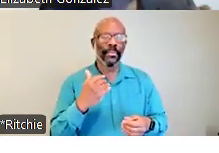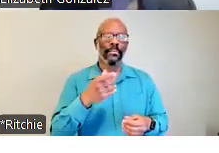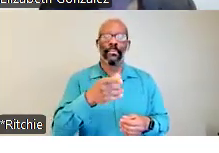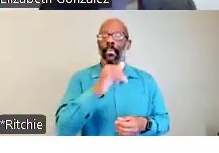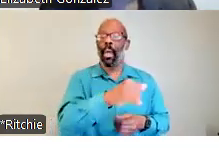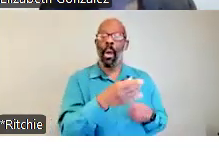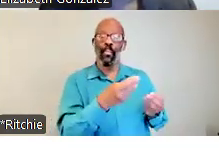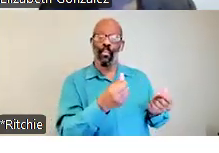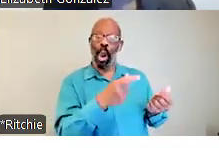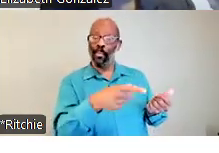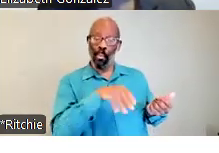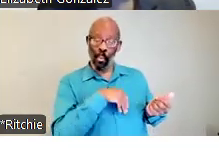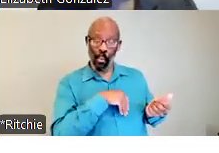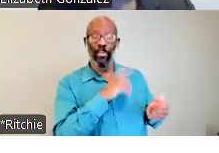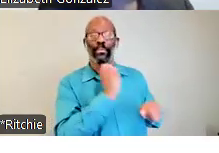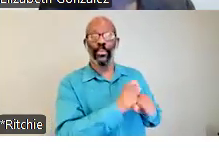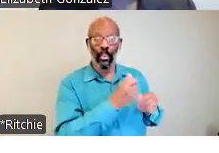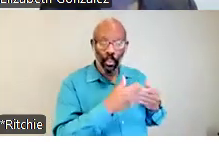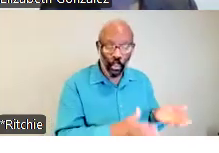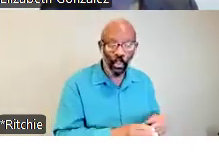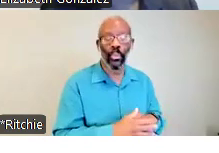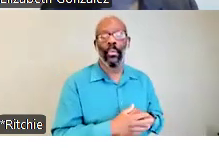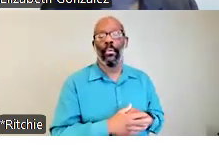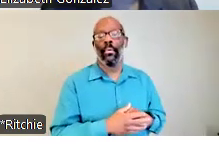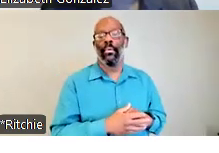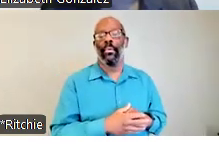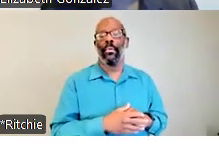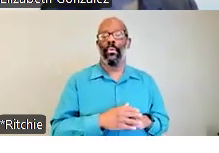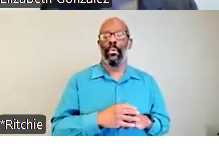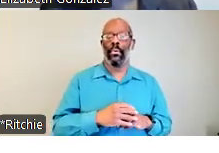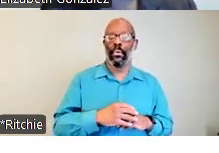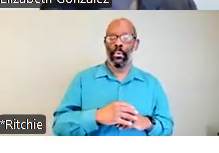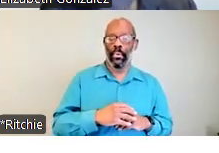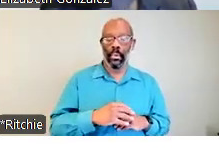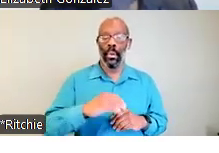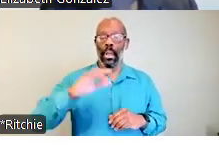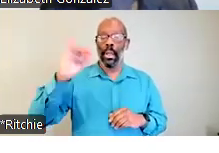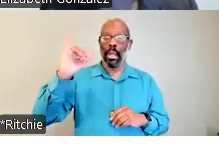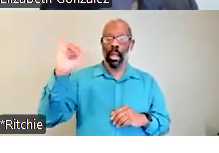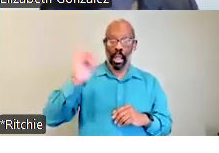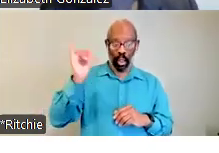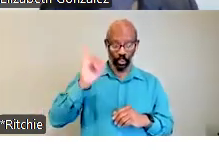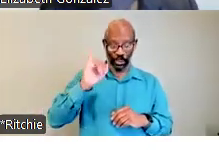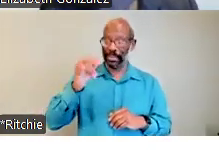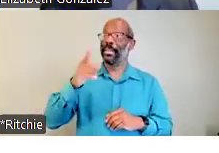you have or that you might be receiving. The same with GoFundMe,